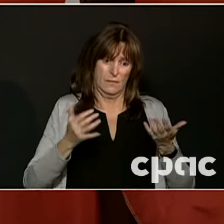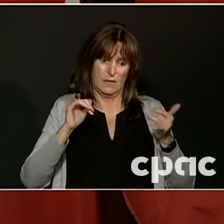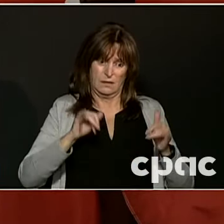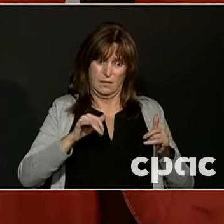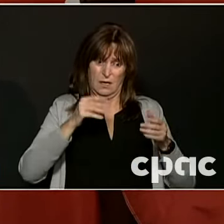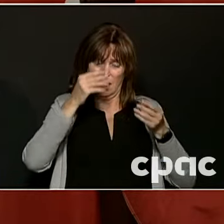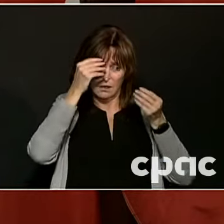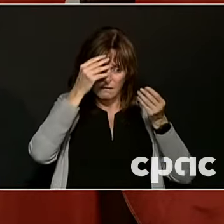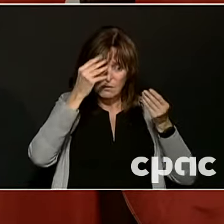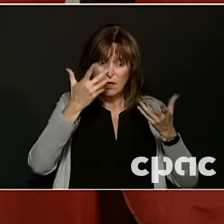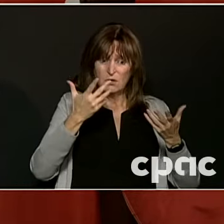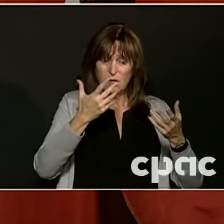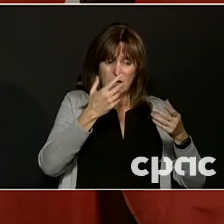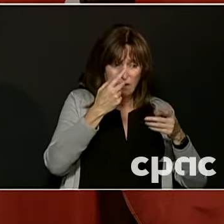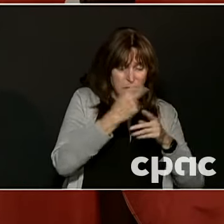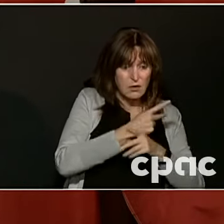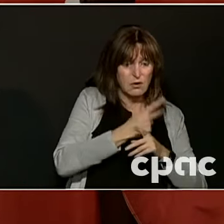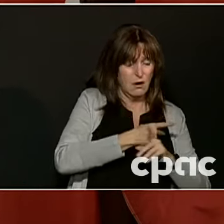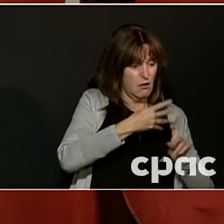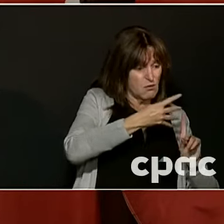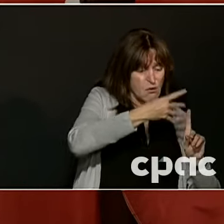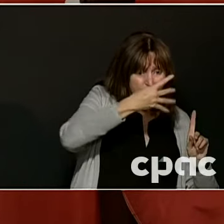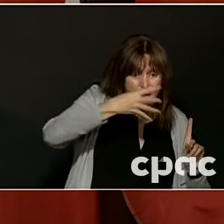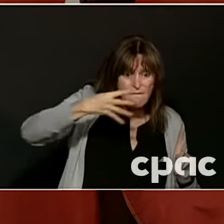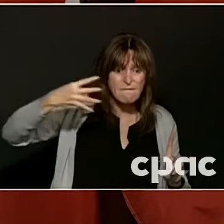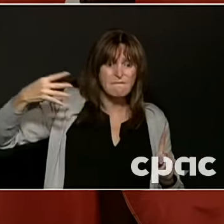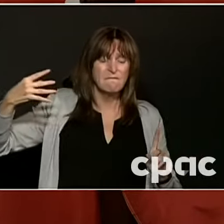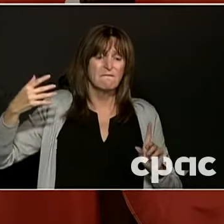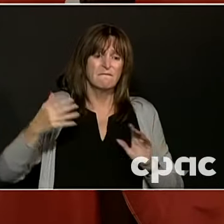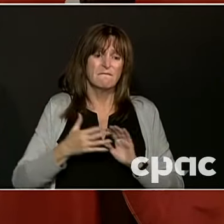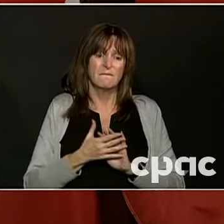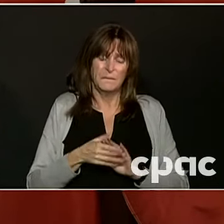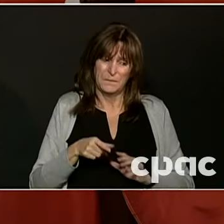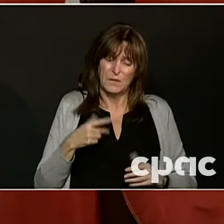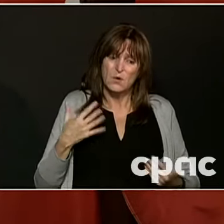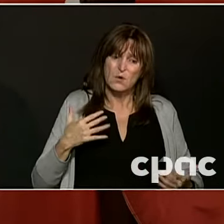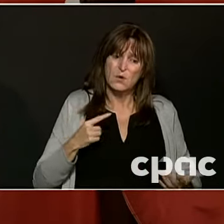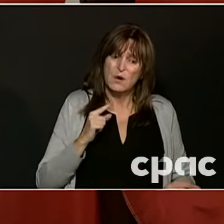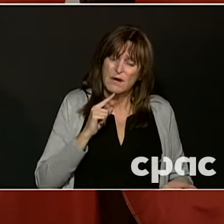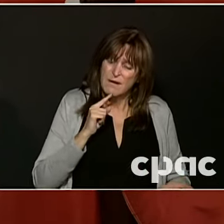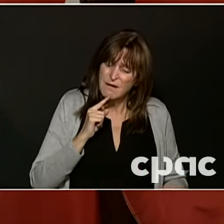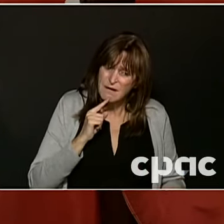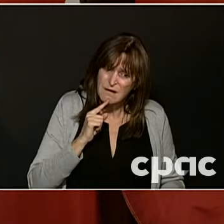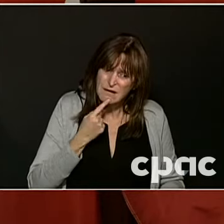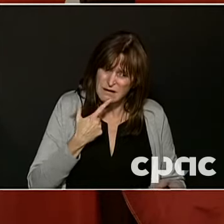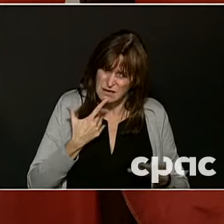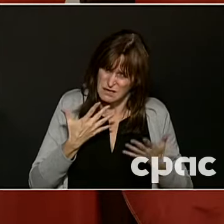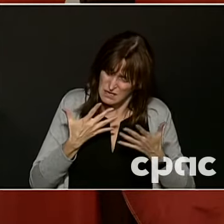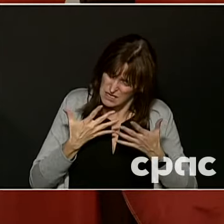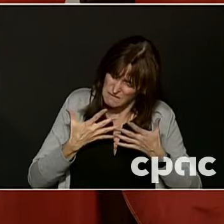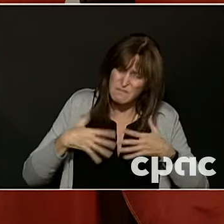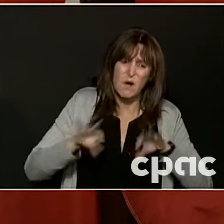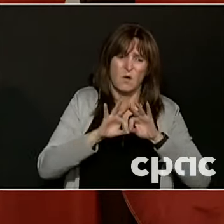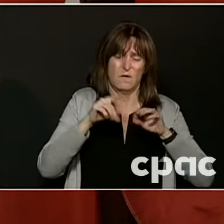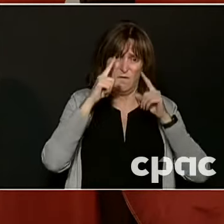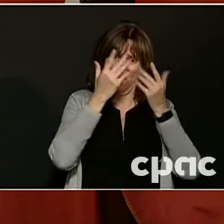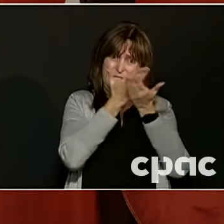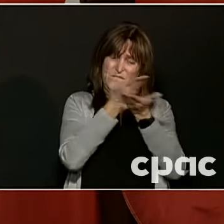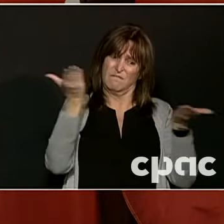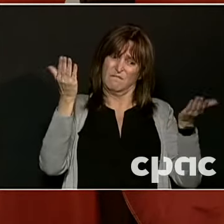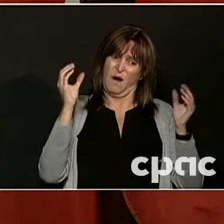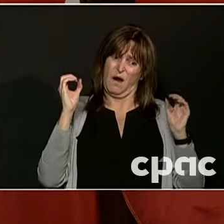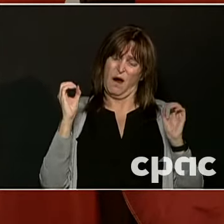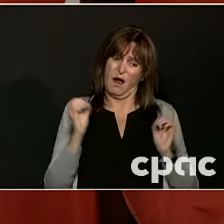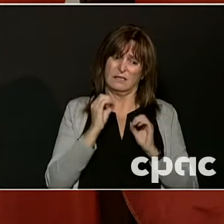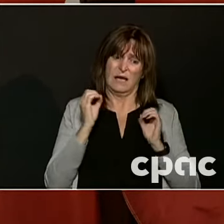that, as I said at the outset, this is a critical time for our province. We know how difficult these past few months have been